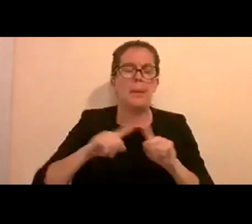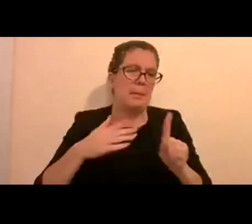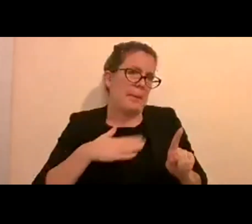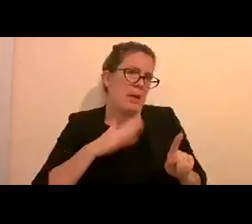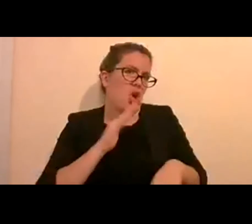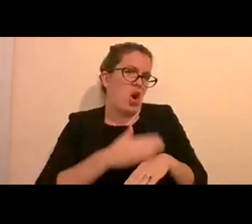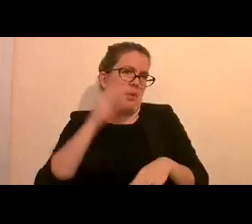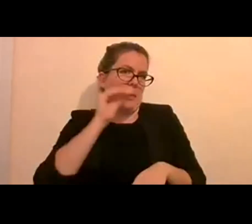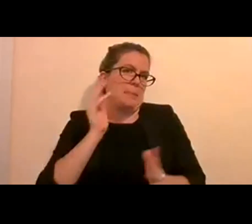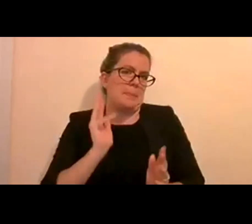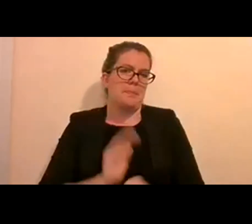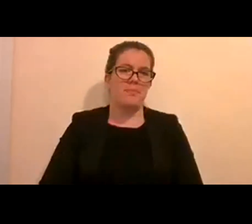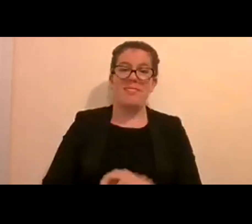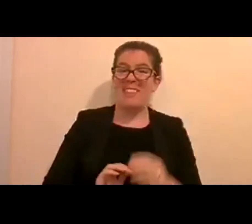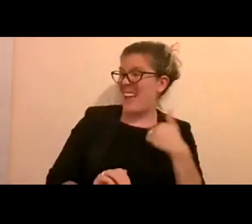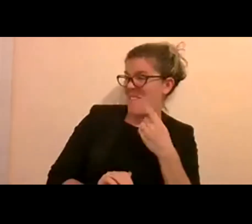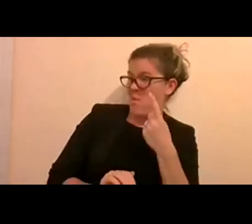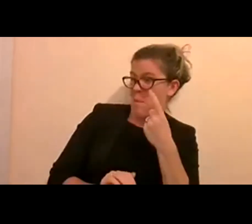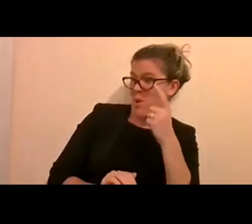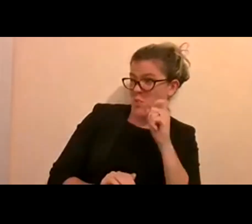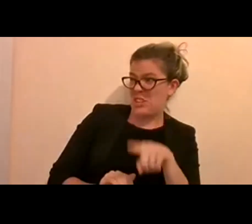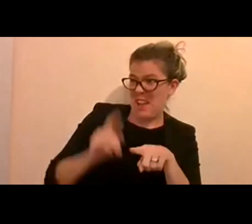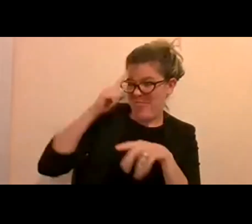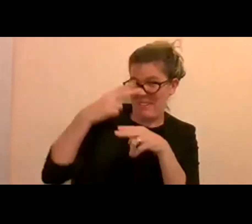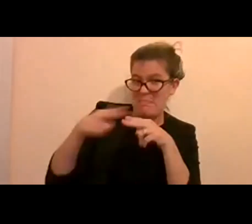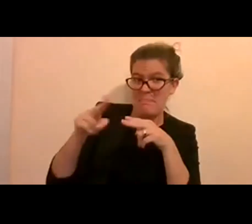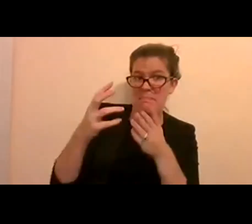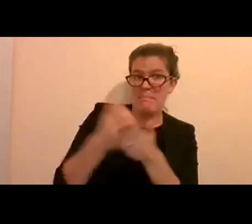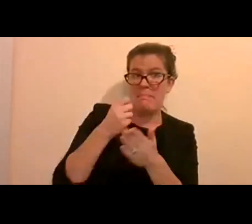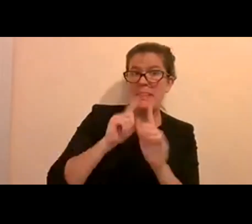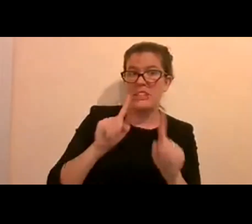There's actually one more question in the chat that we can cover quickly.